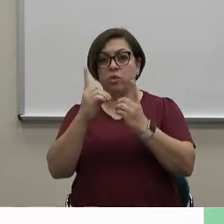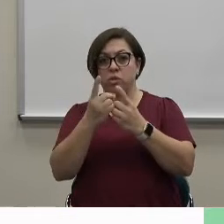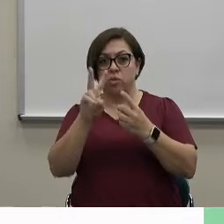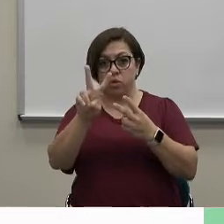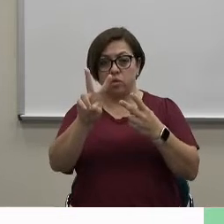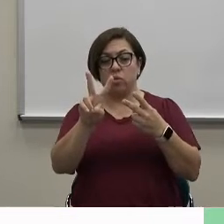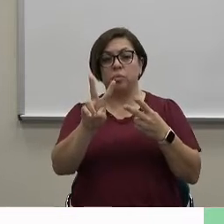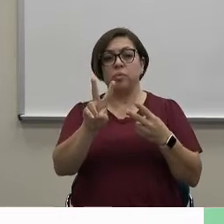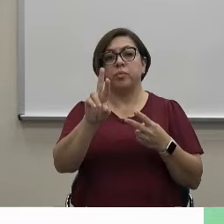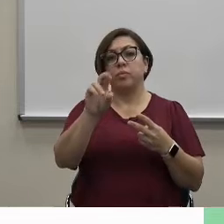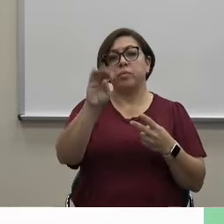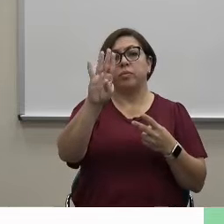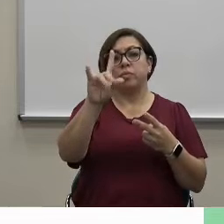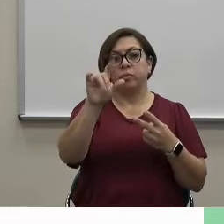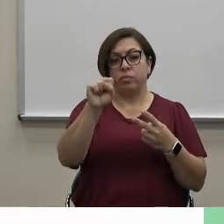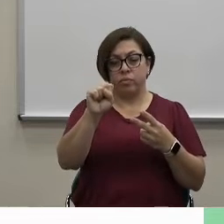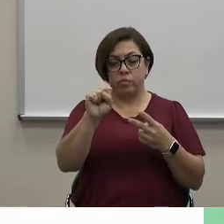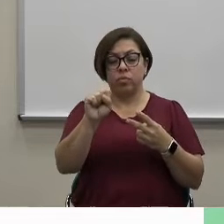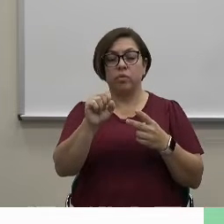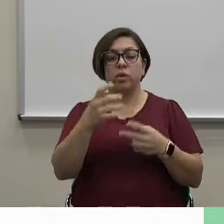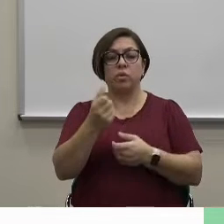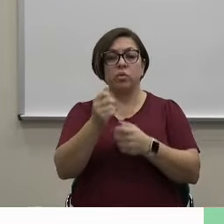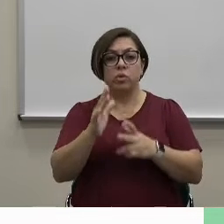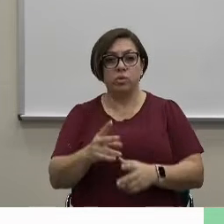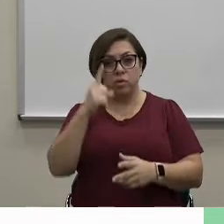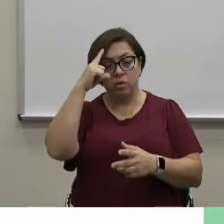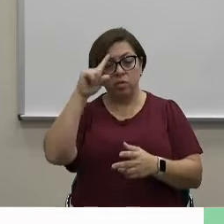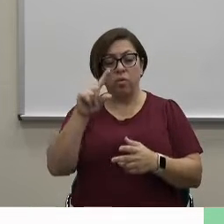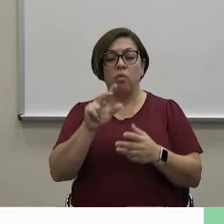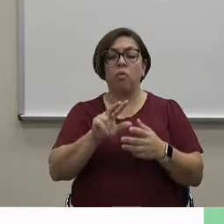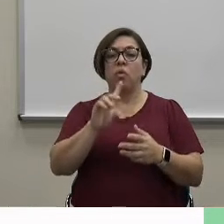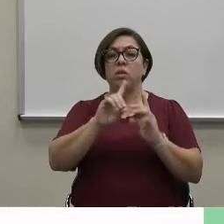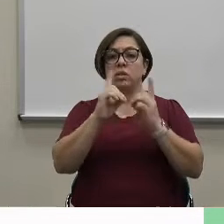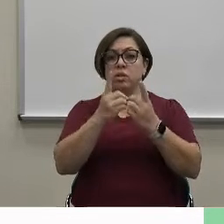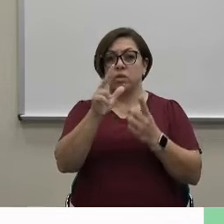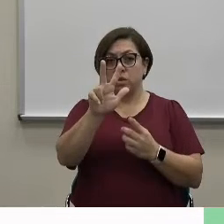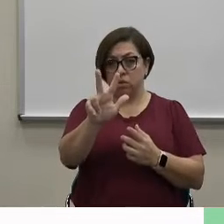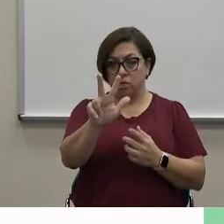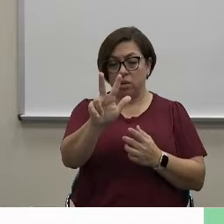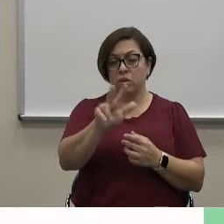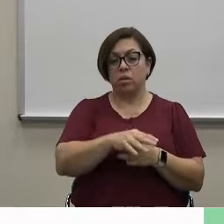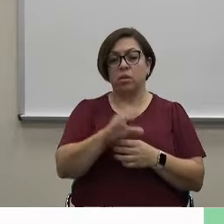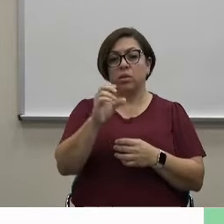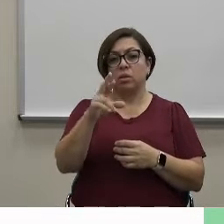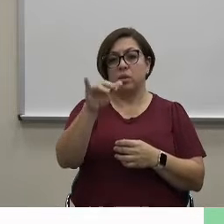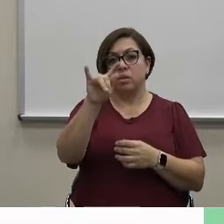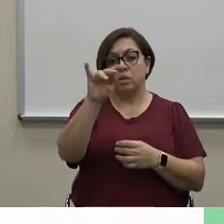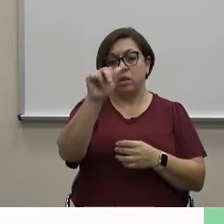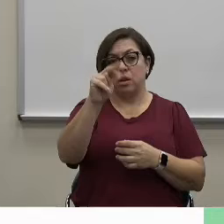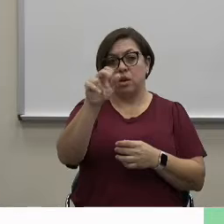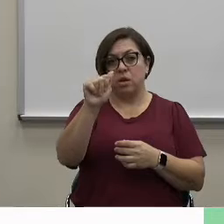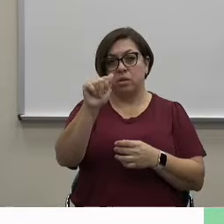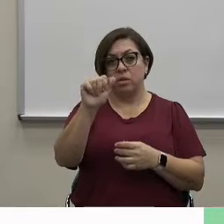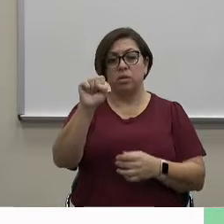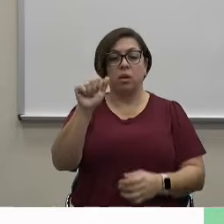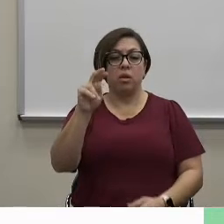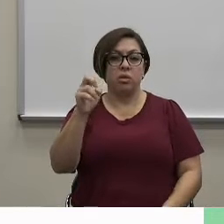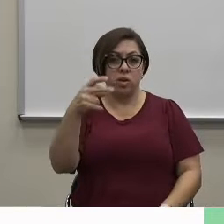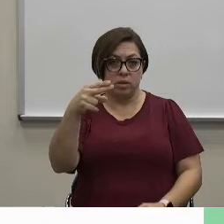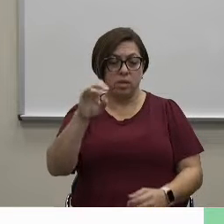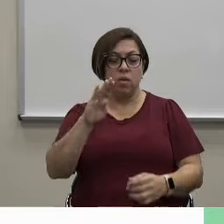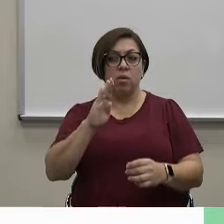Belen Robles is the trustee for District 3. Ms. Cristina Sanchez, who is also the El Paso Community College